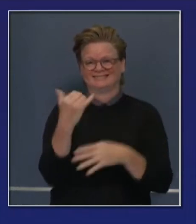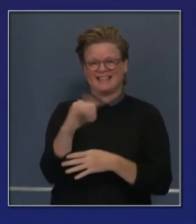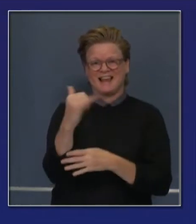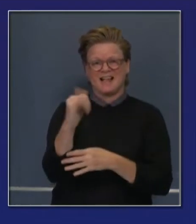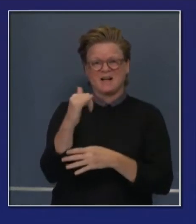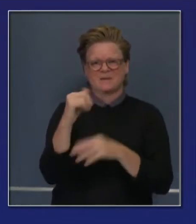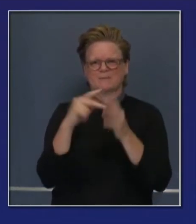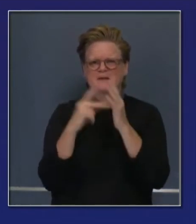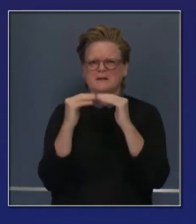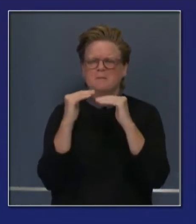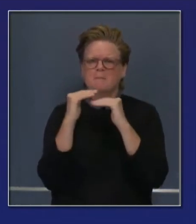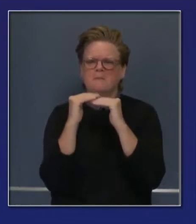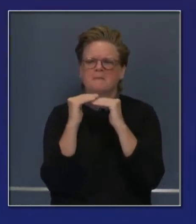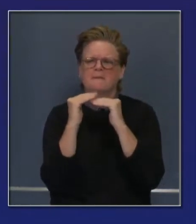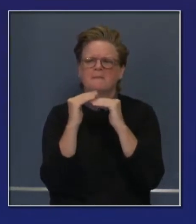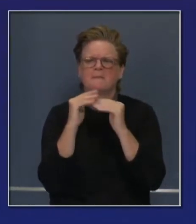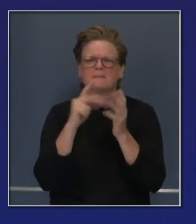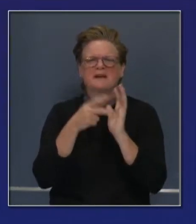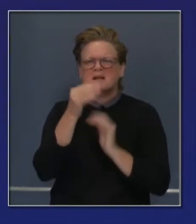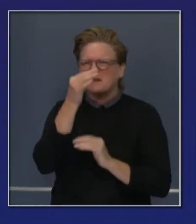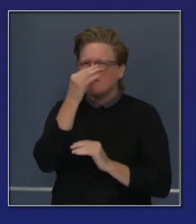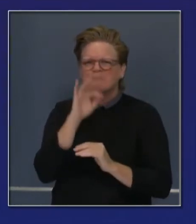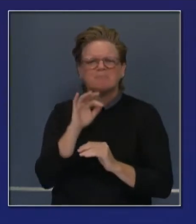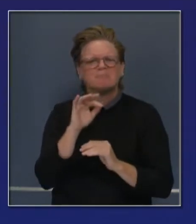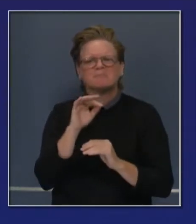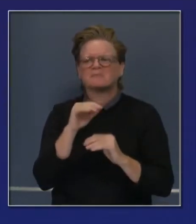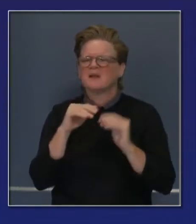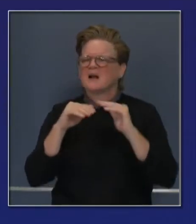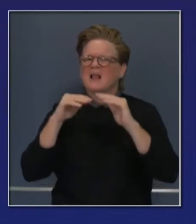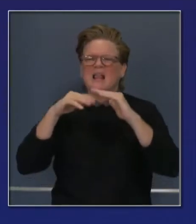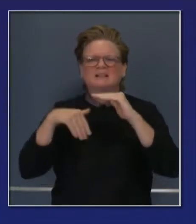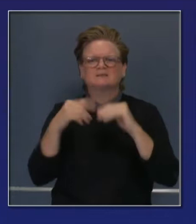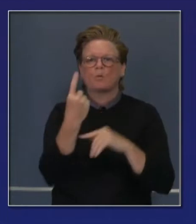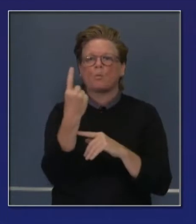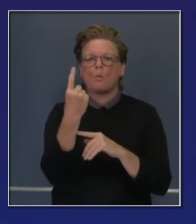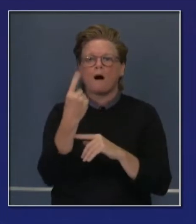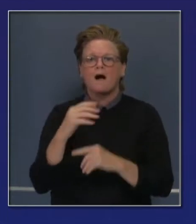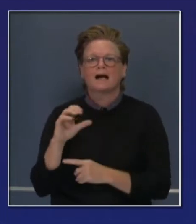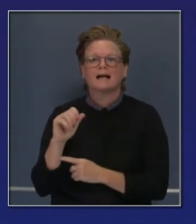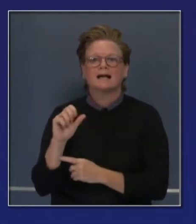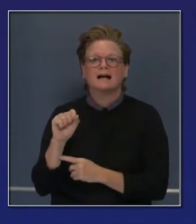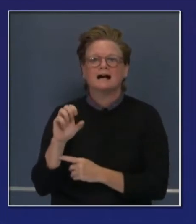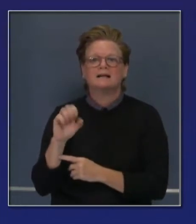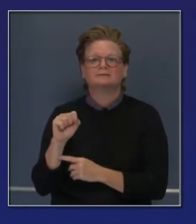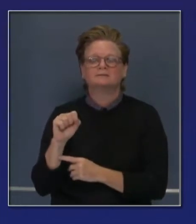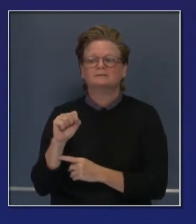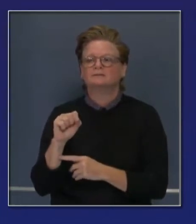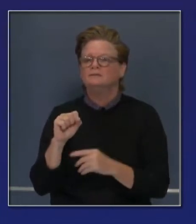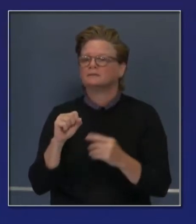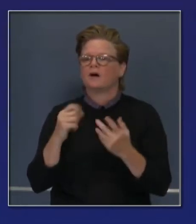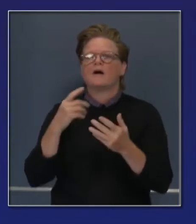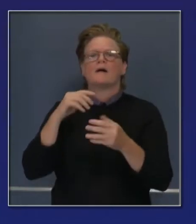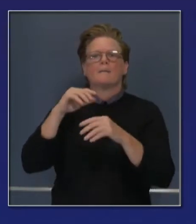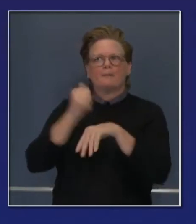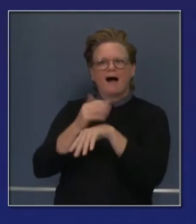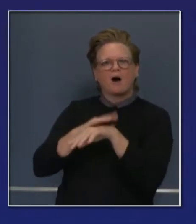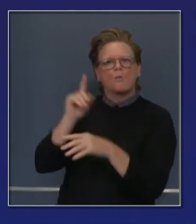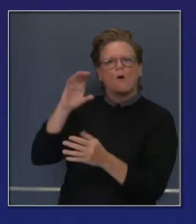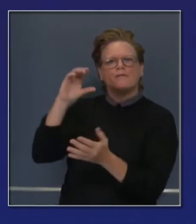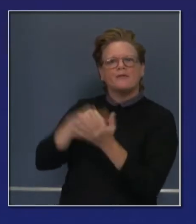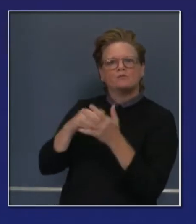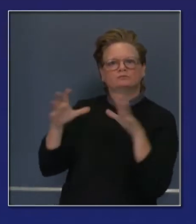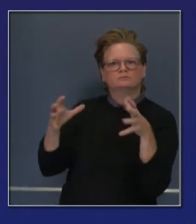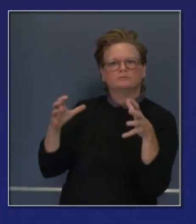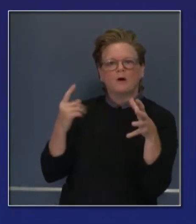the category, this yellow category. We have less than 1 new case per 100,000, and less than 2% of people that are